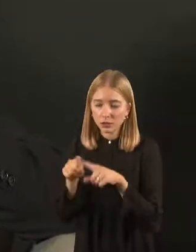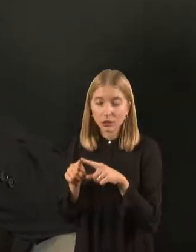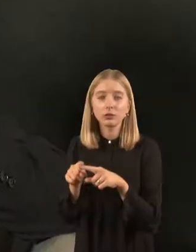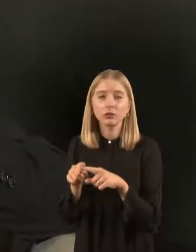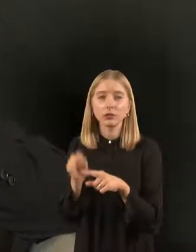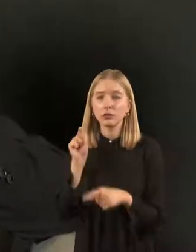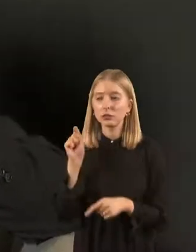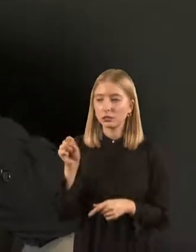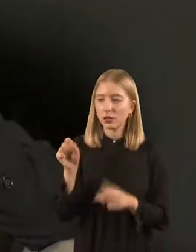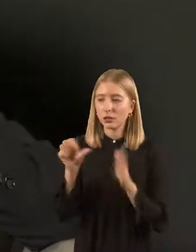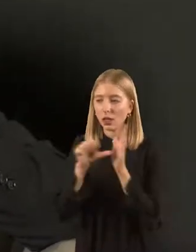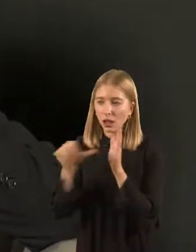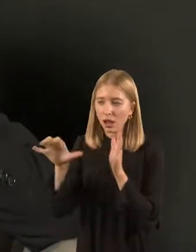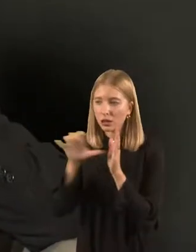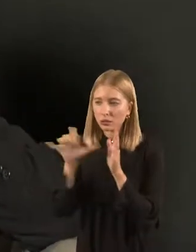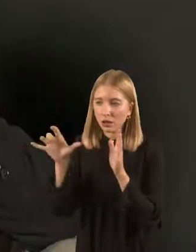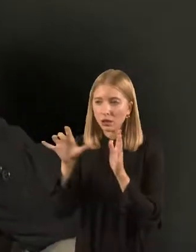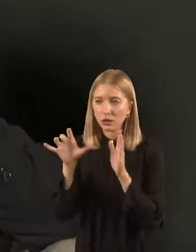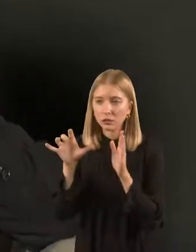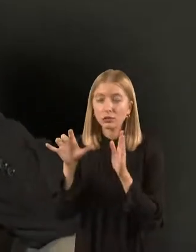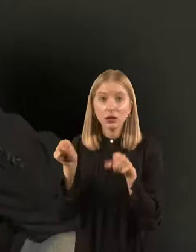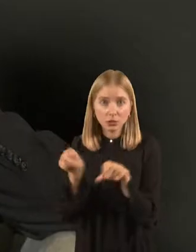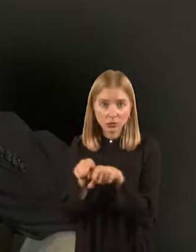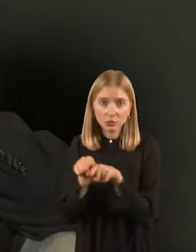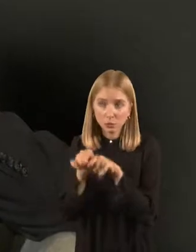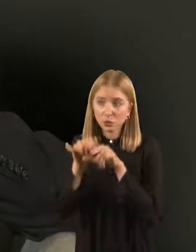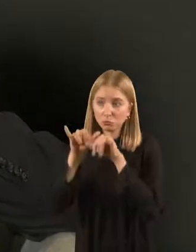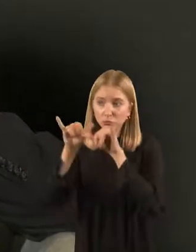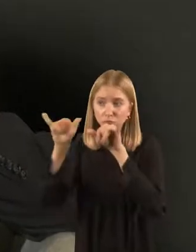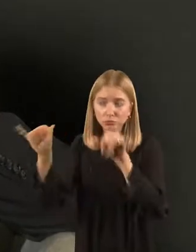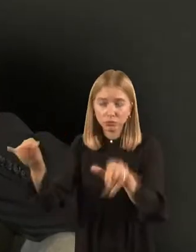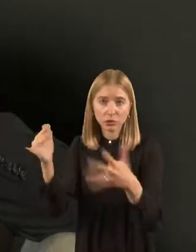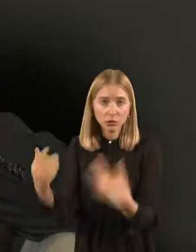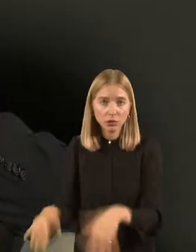the near future, precise agriculture,